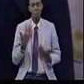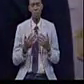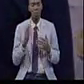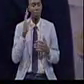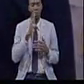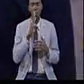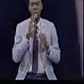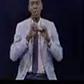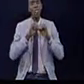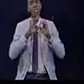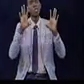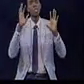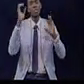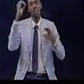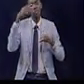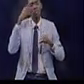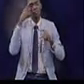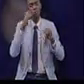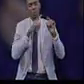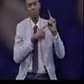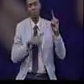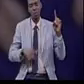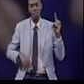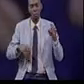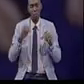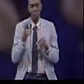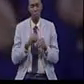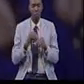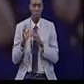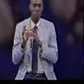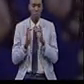In Jesus' name we pray.